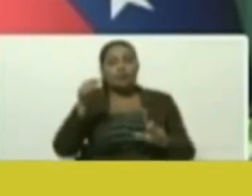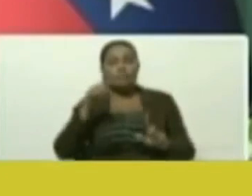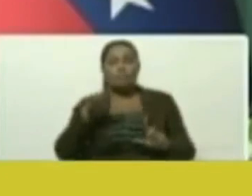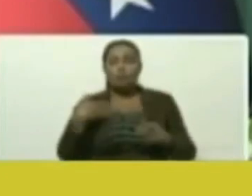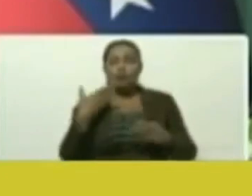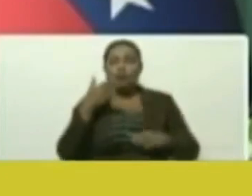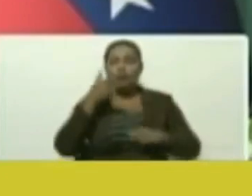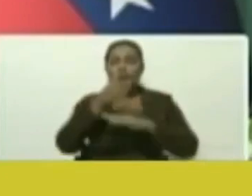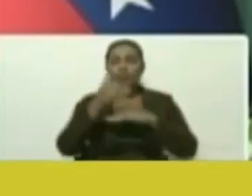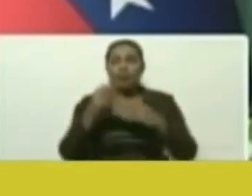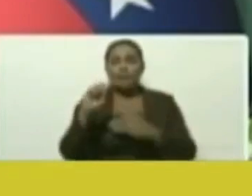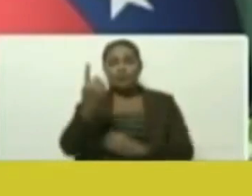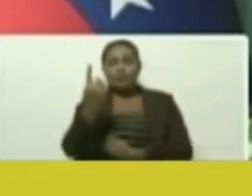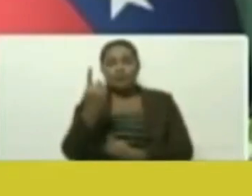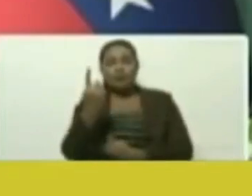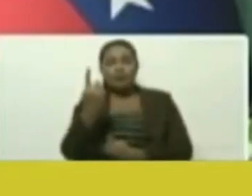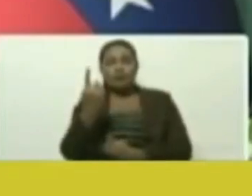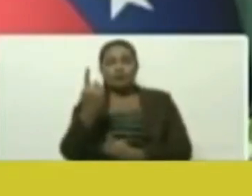Certifications have been made